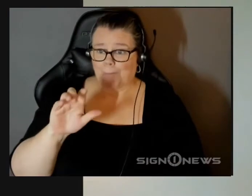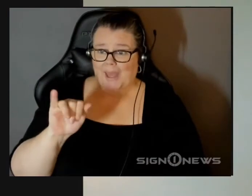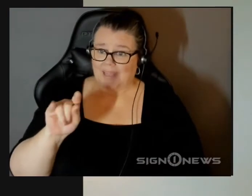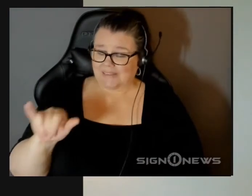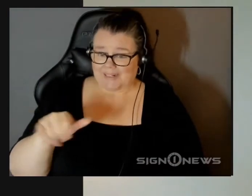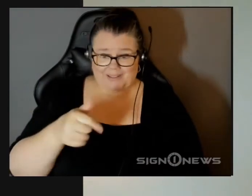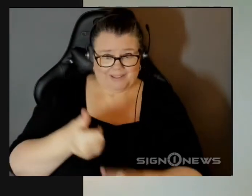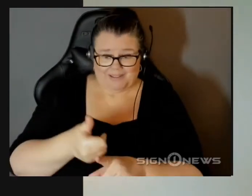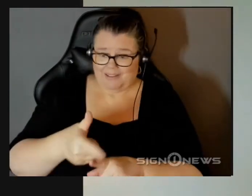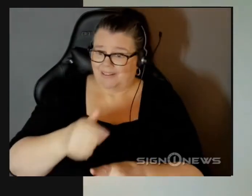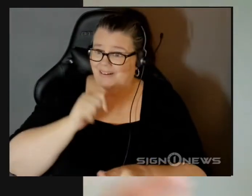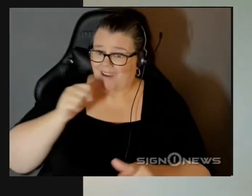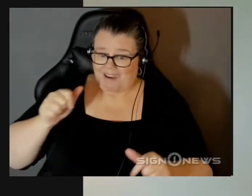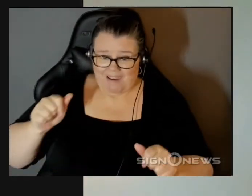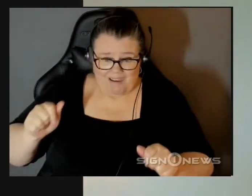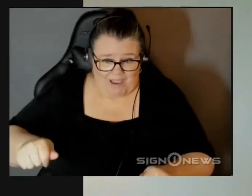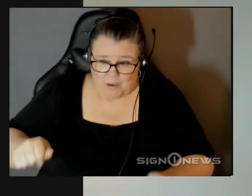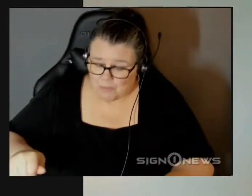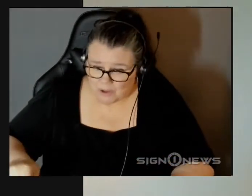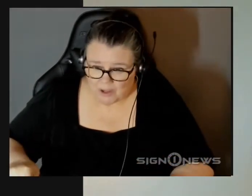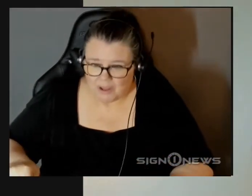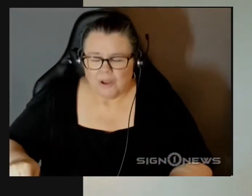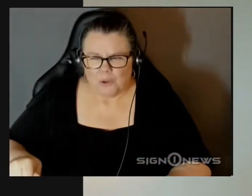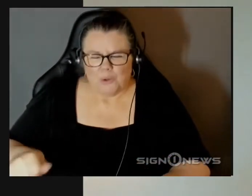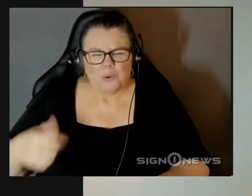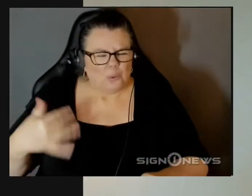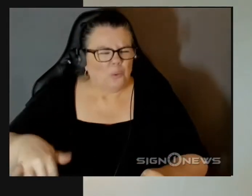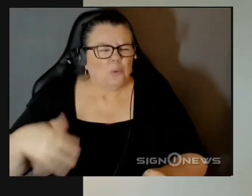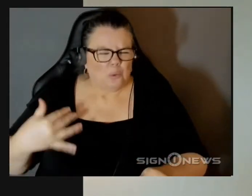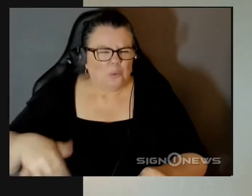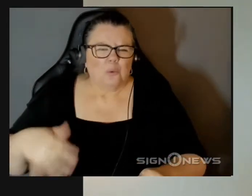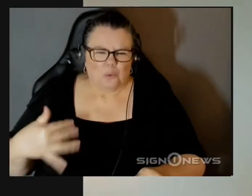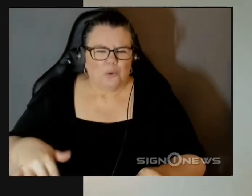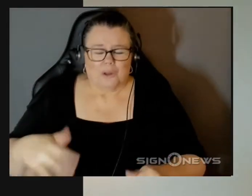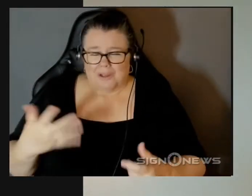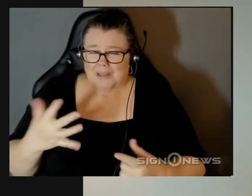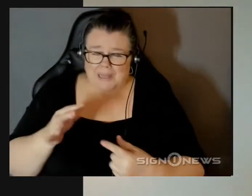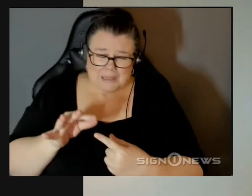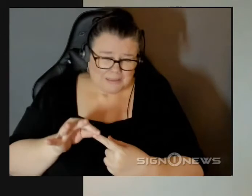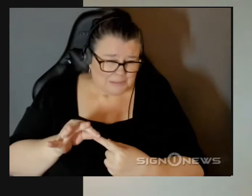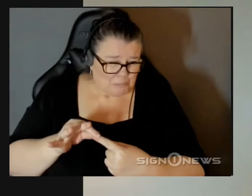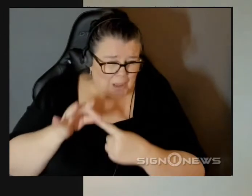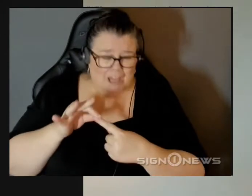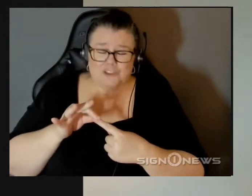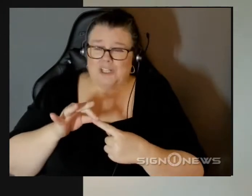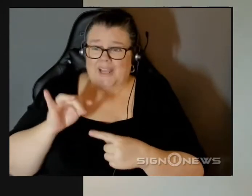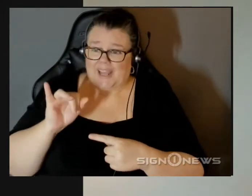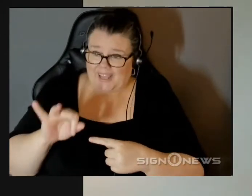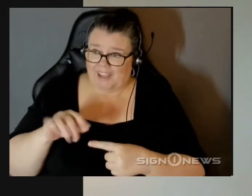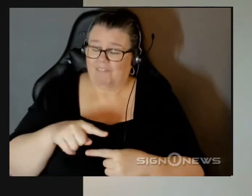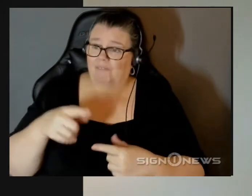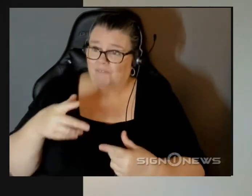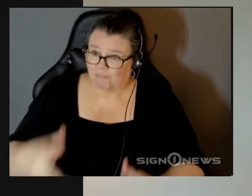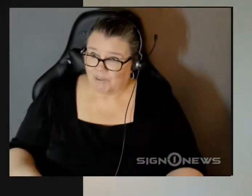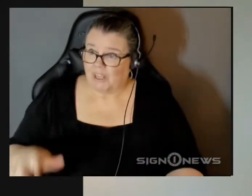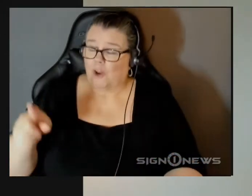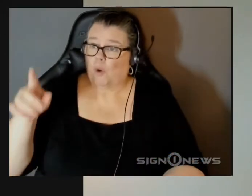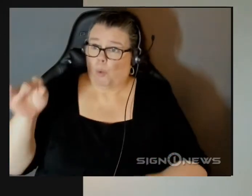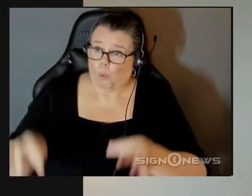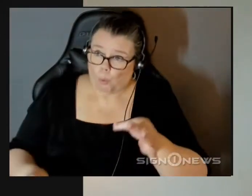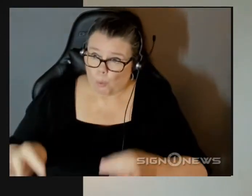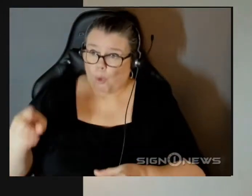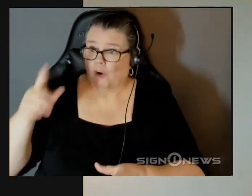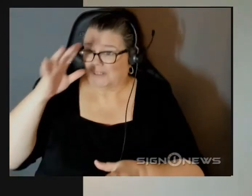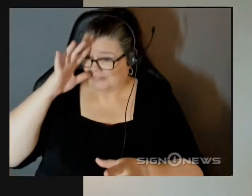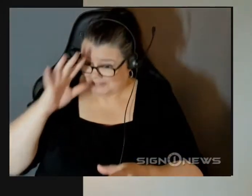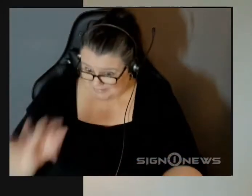right? Especially once it's been adjudicated in some way, shape, or form. So does it have to? No, it doesn't